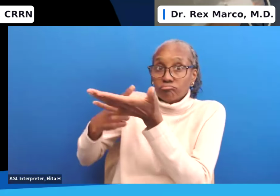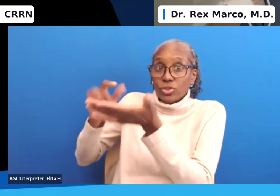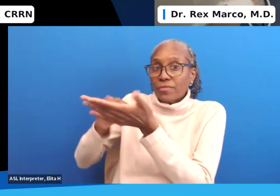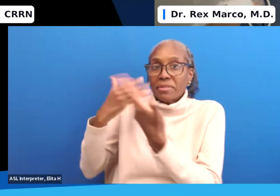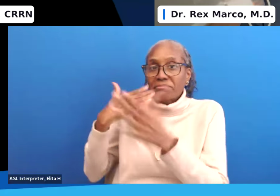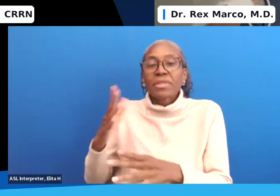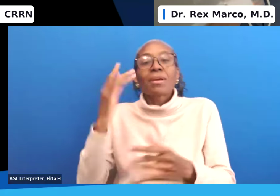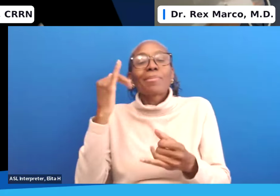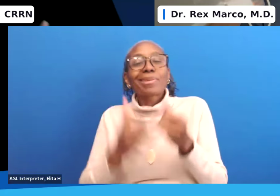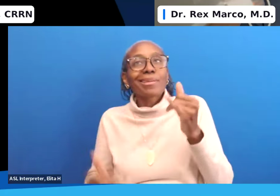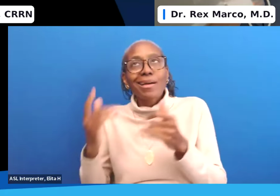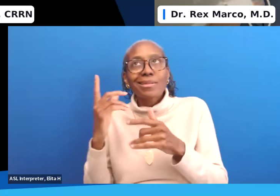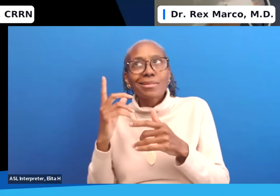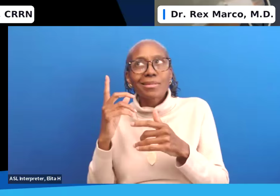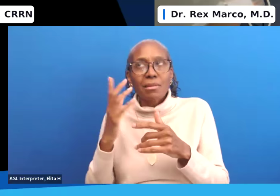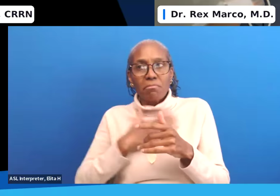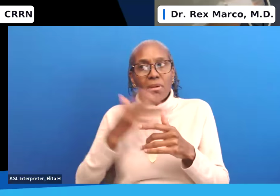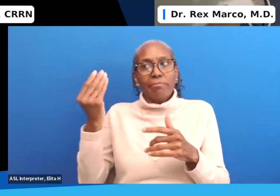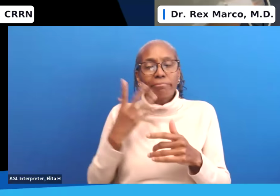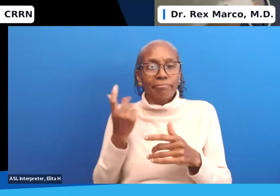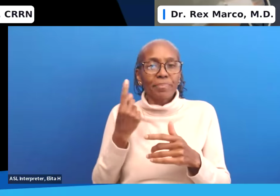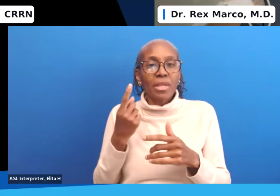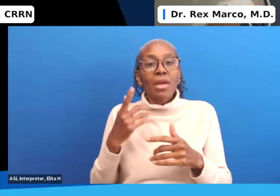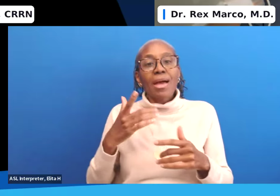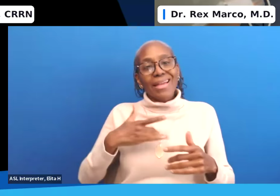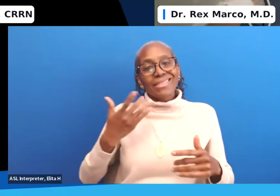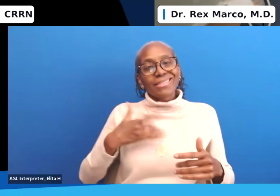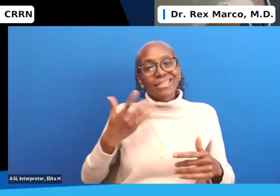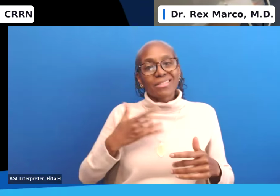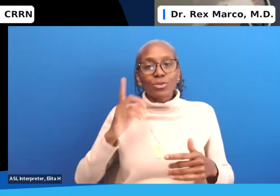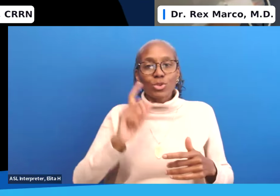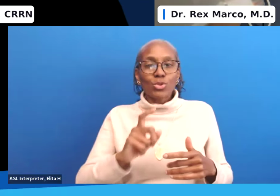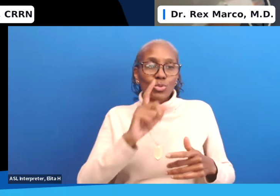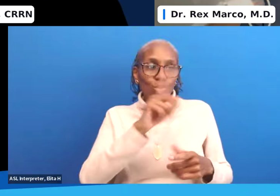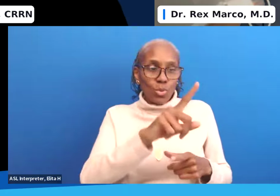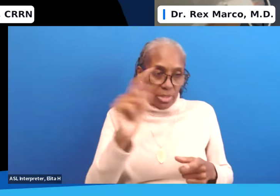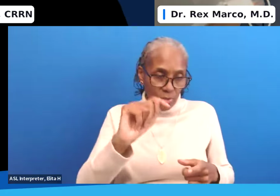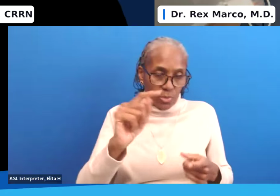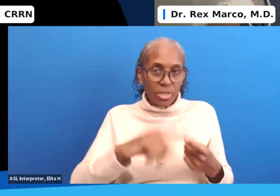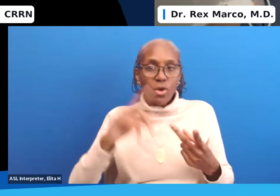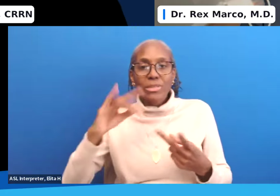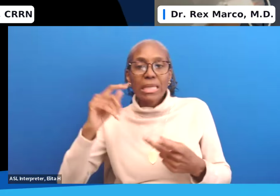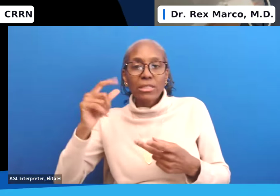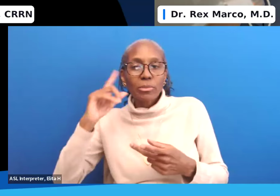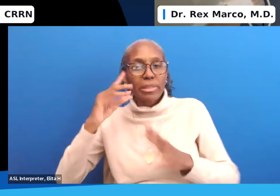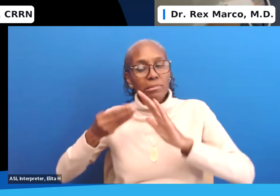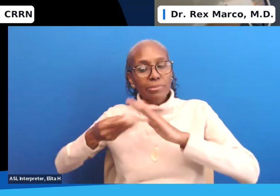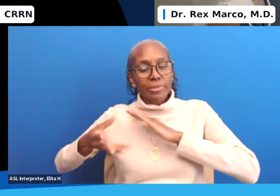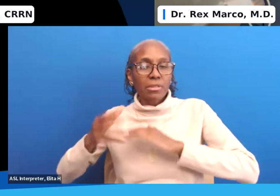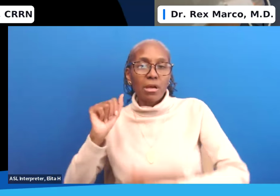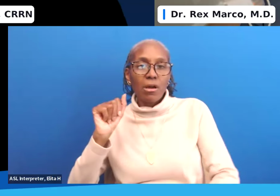last thing I heard about it was that a sensation that you needed to toilet, or was that just a little hint of